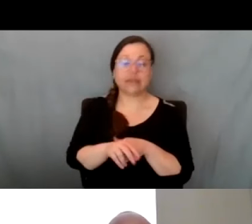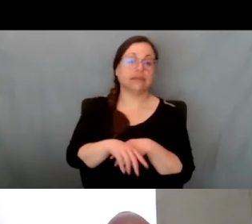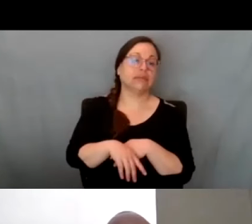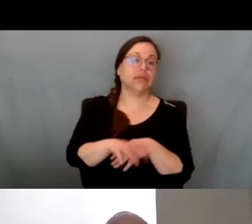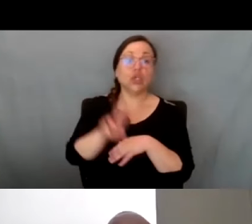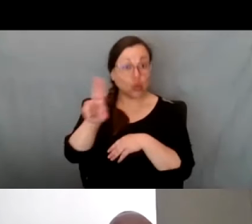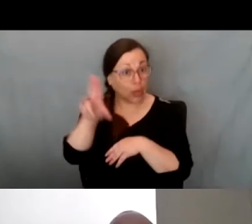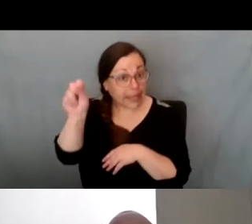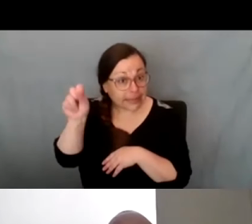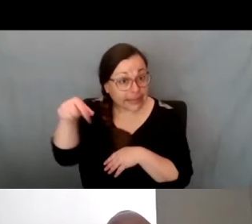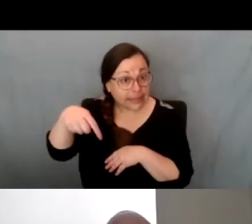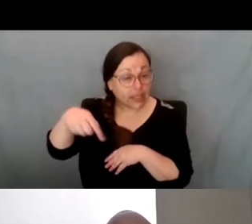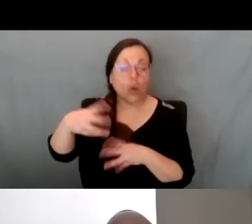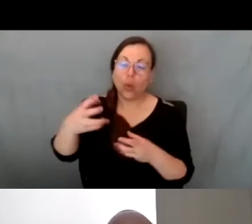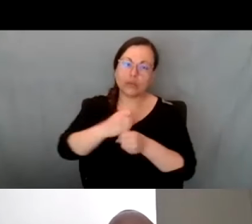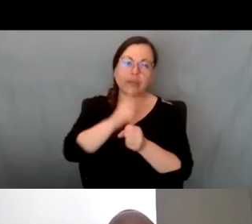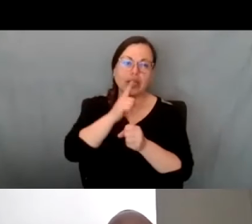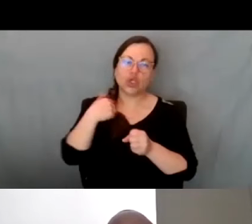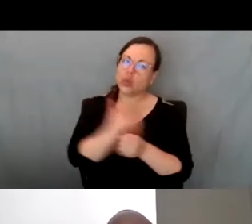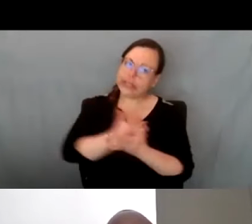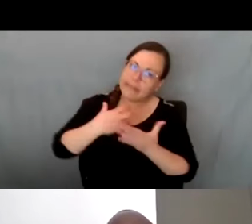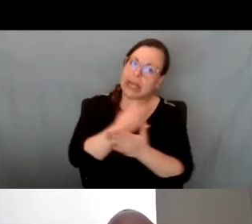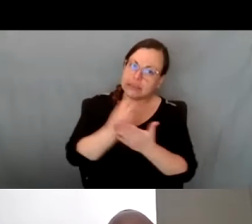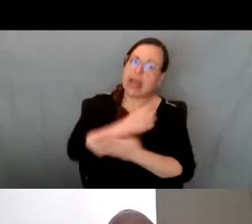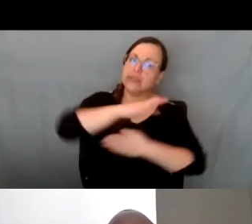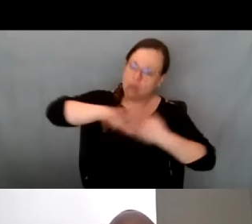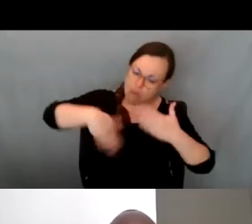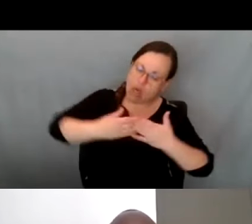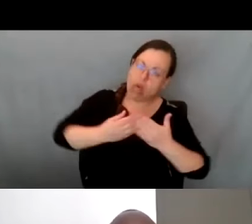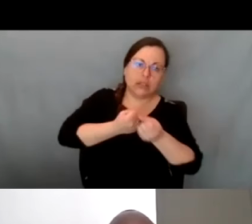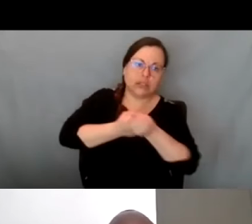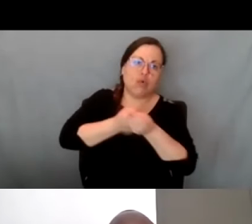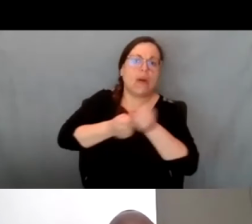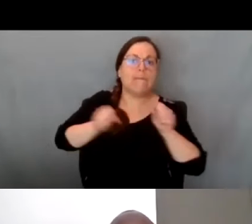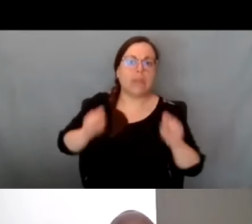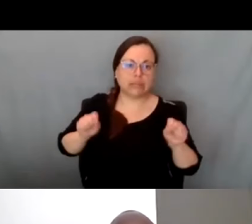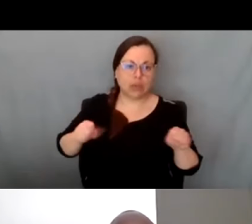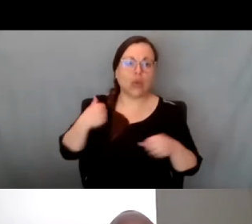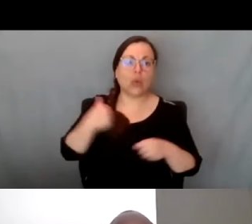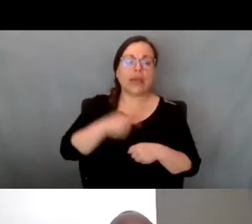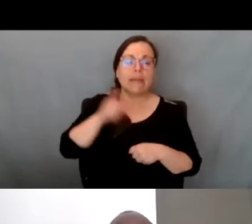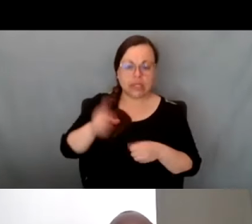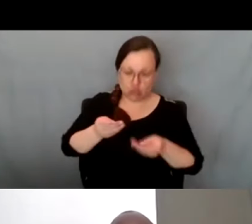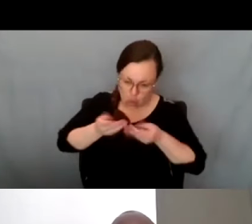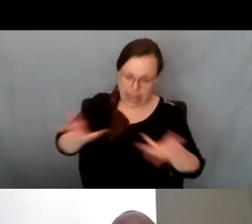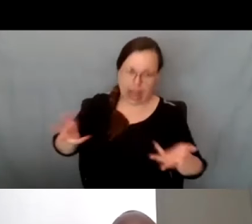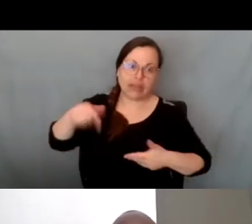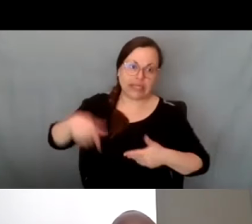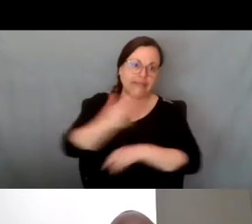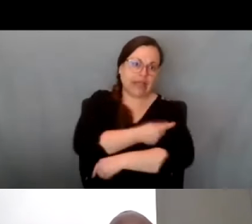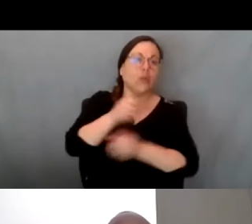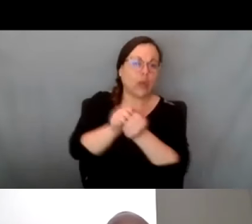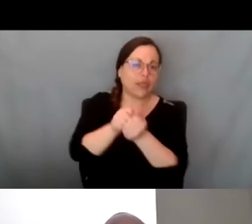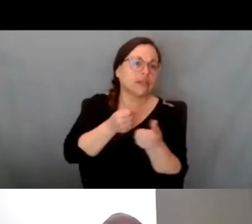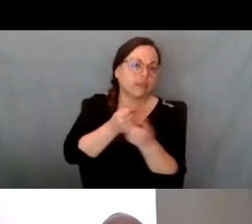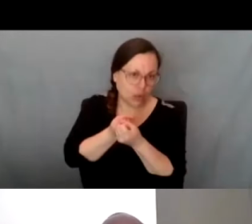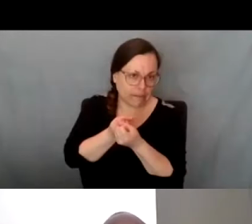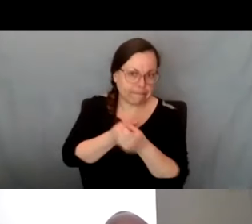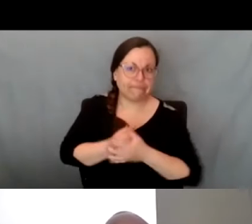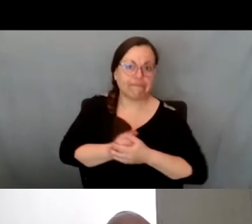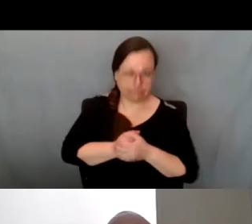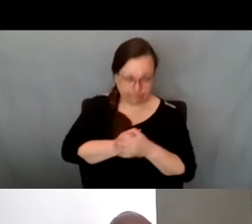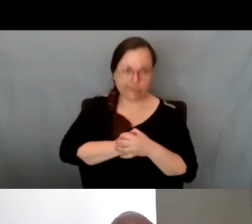that we maximize all the supports that country will need to roll out this vaccine. So we have not only